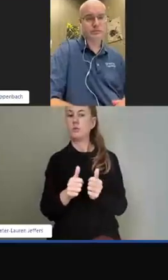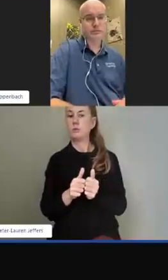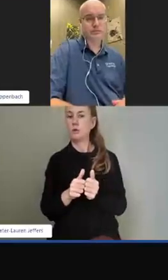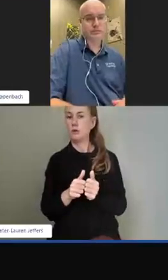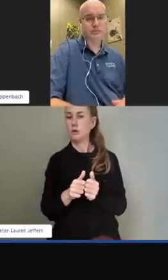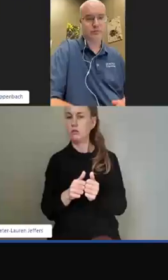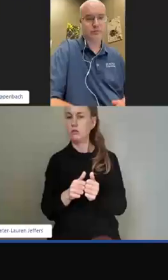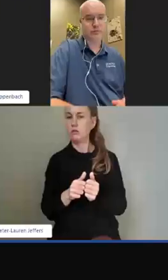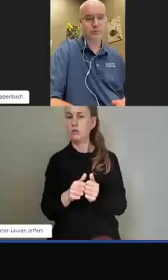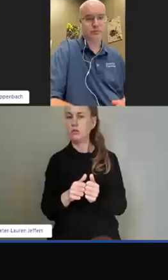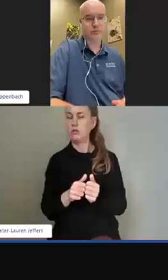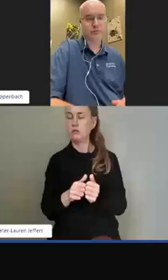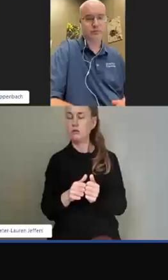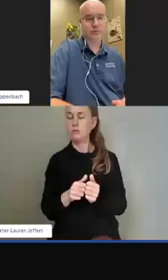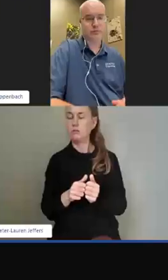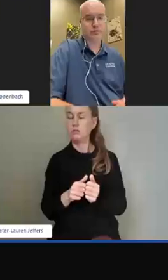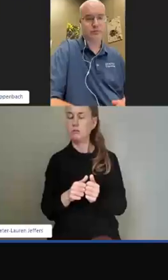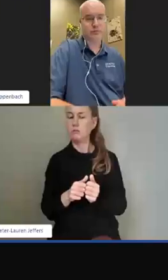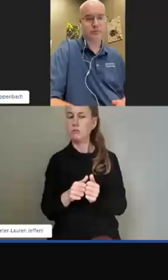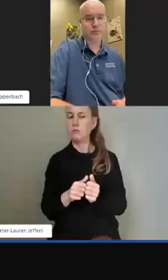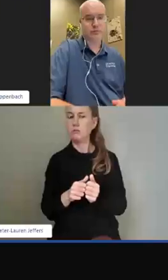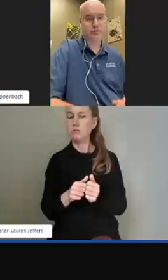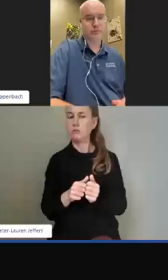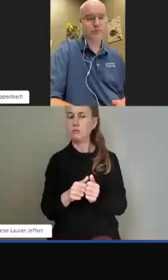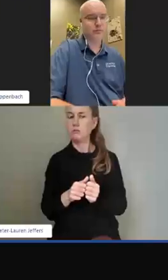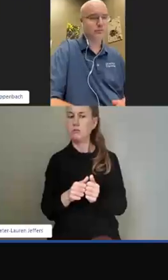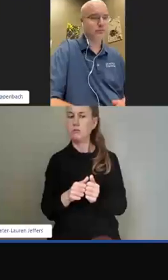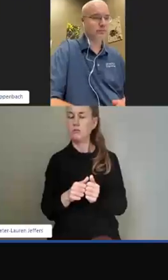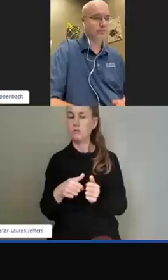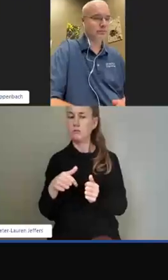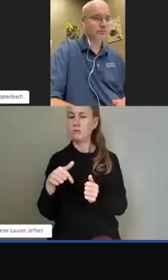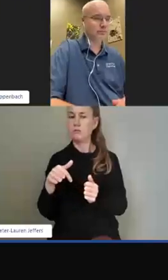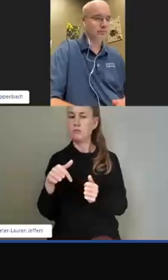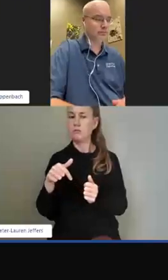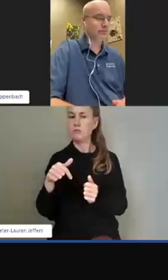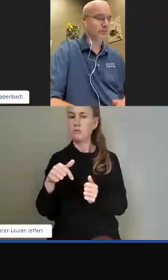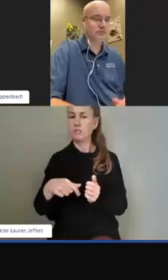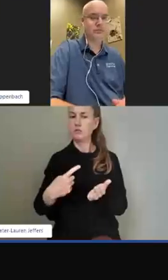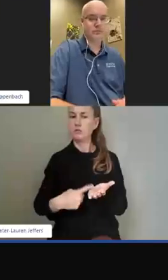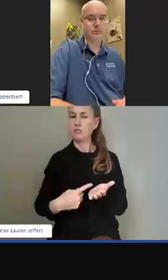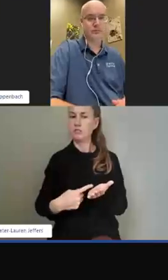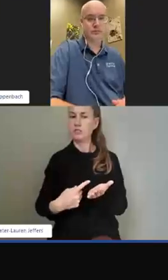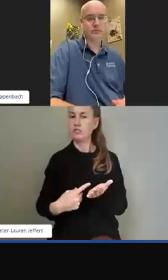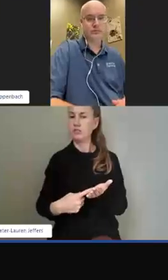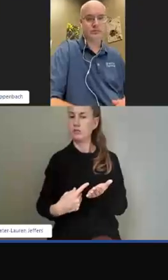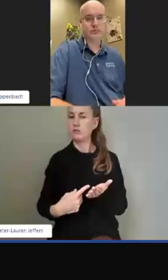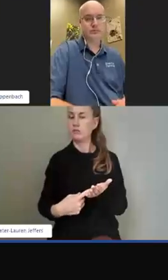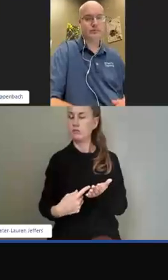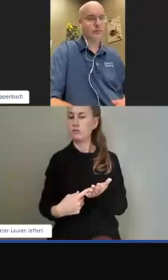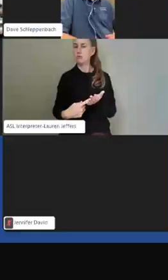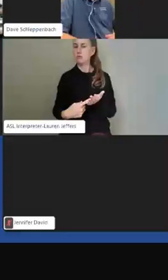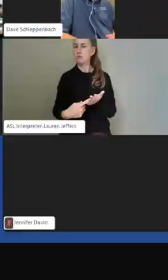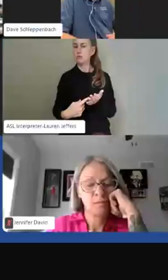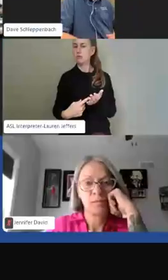yes. So since this was a discussion, this was not to be a vote for today. Please